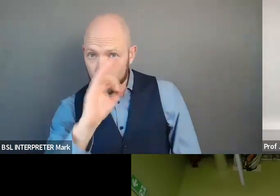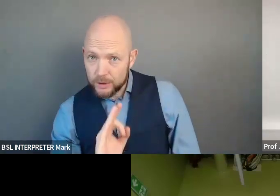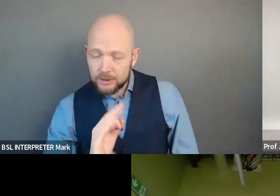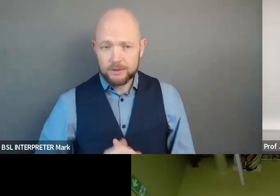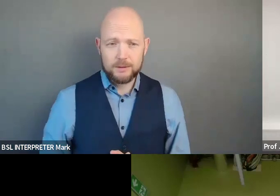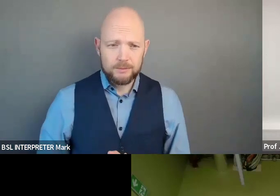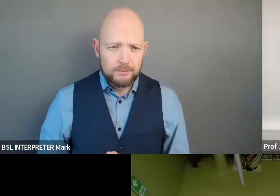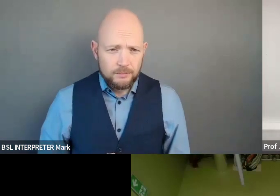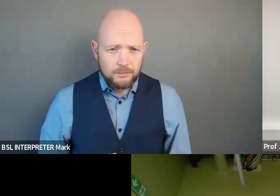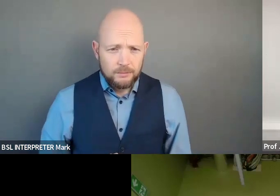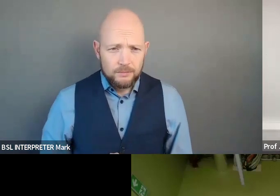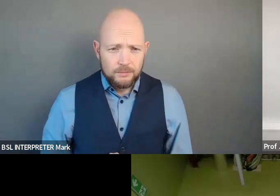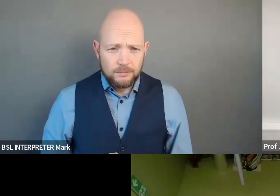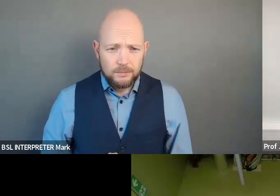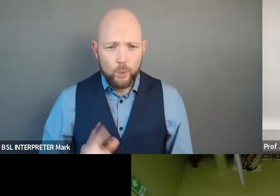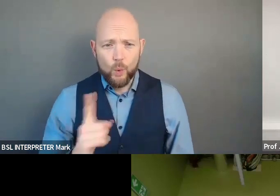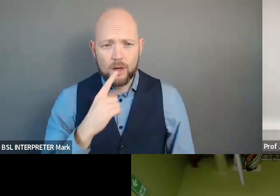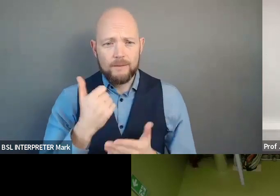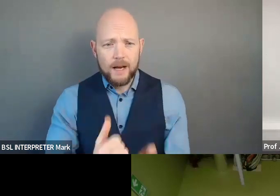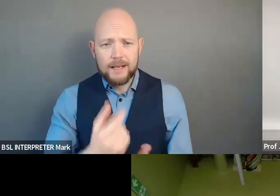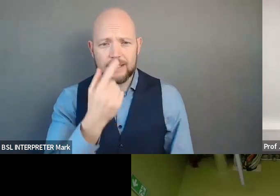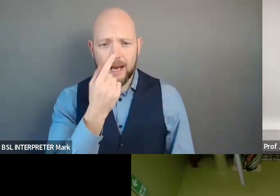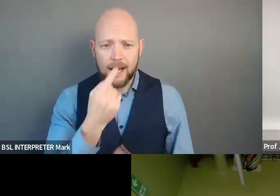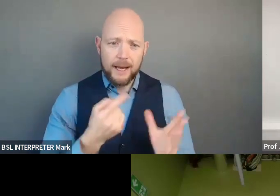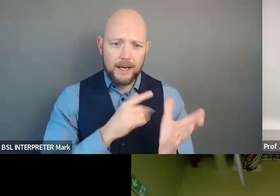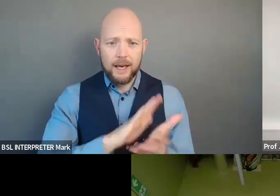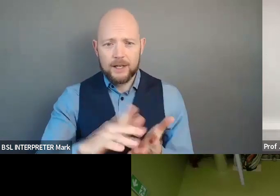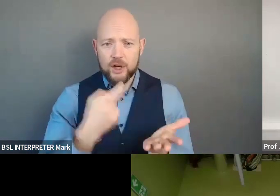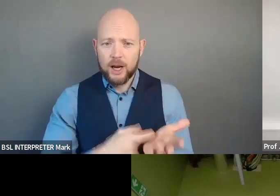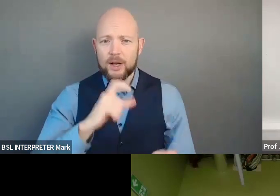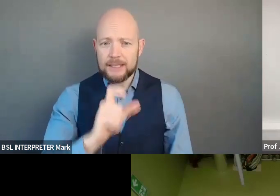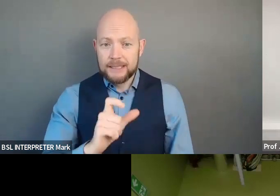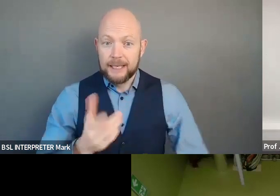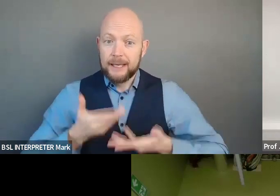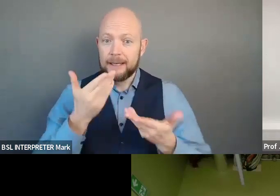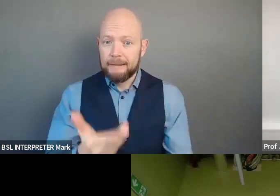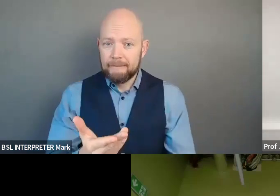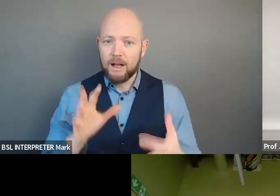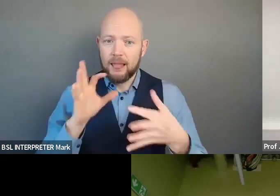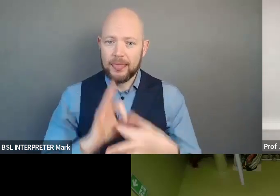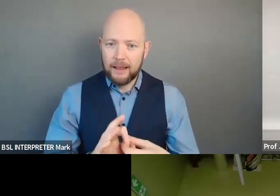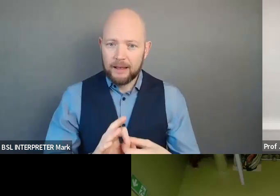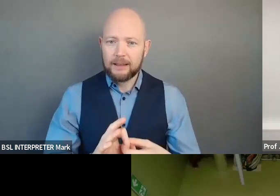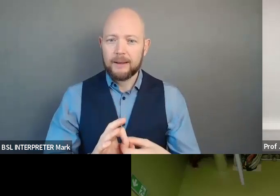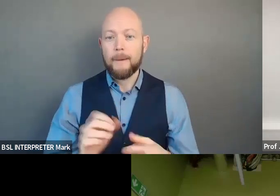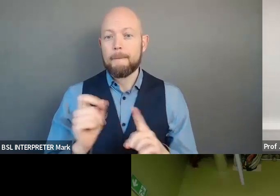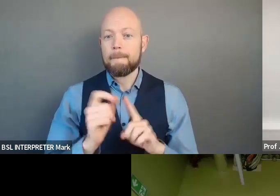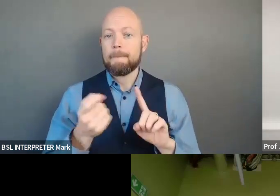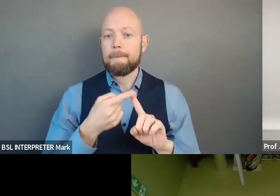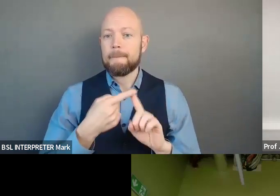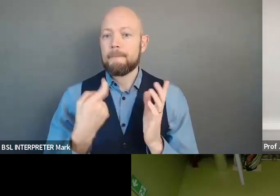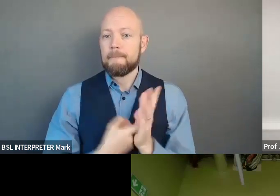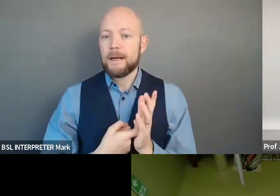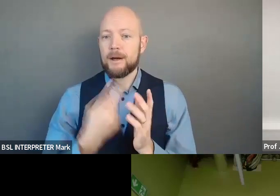what advice can the AHRC give around diversifying its peer review college whilst also maintaining the